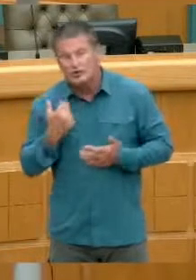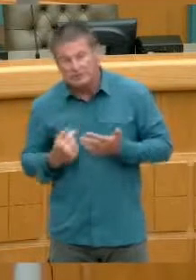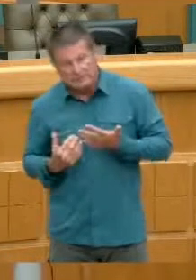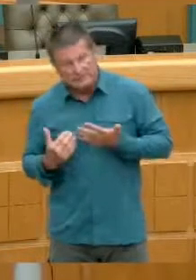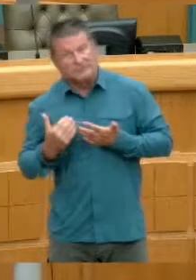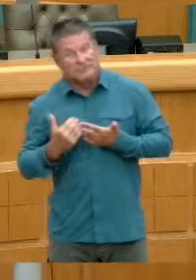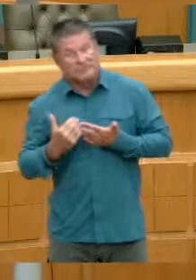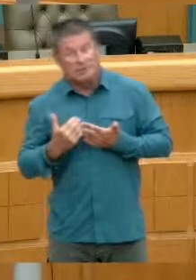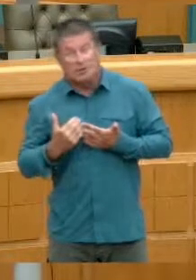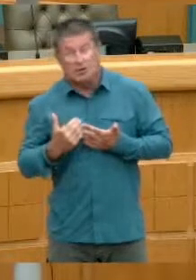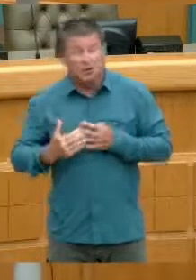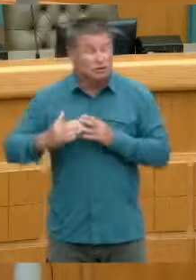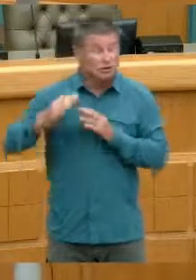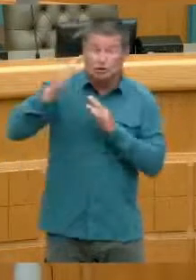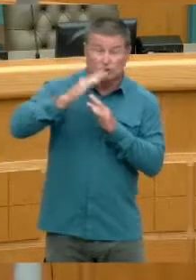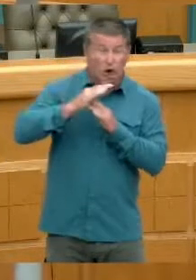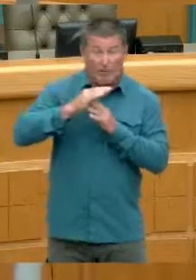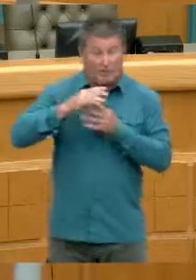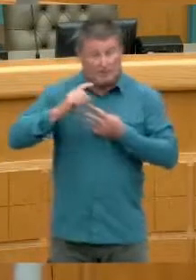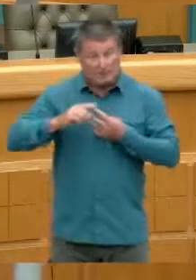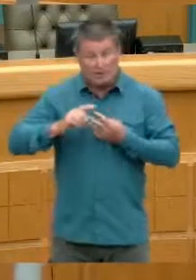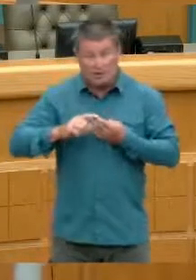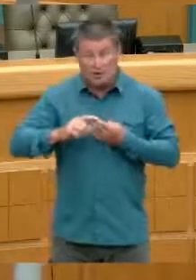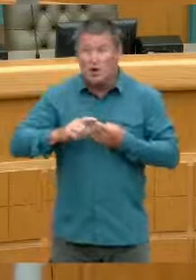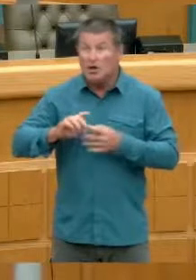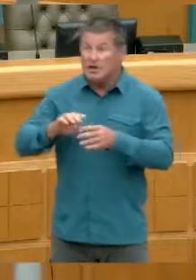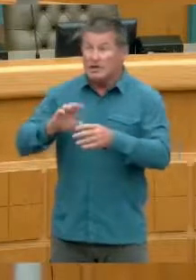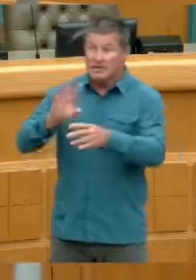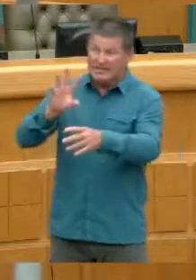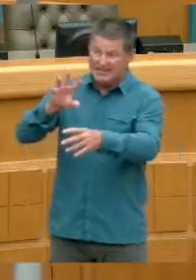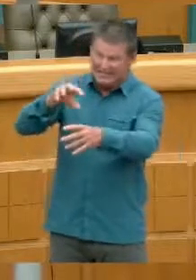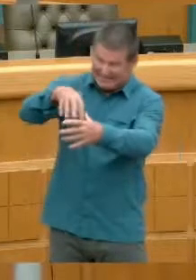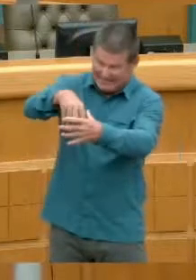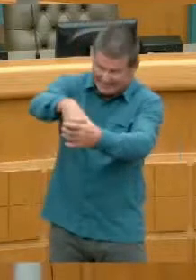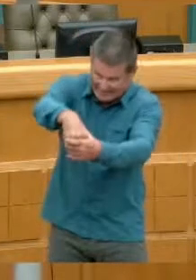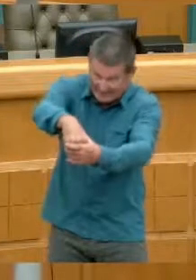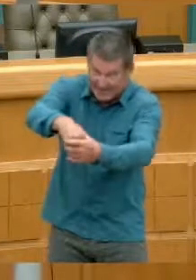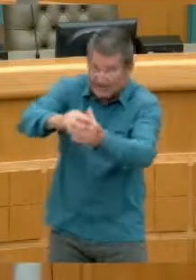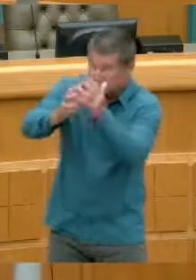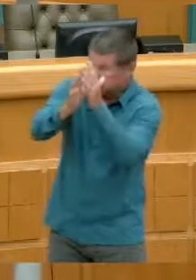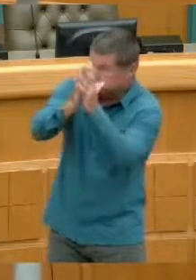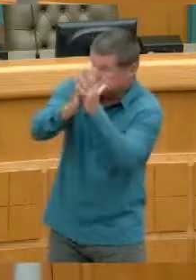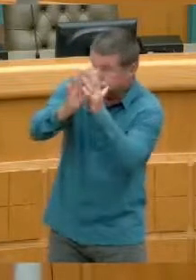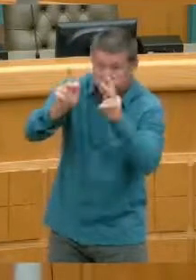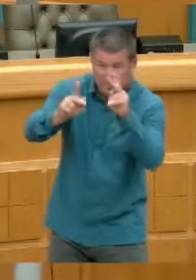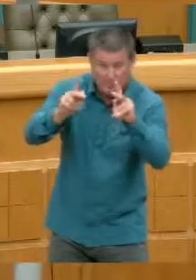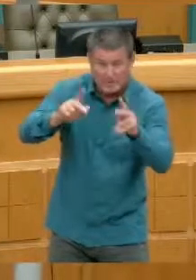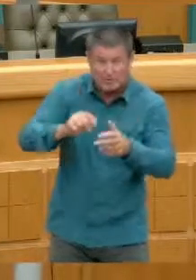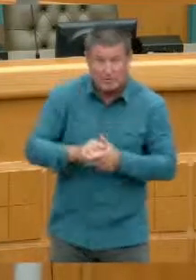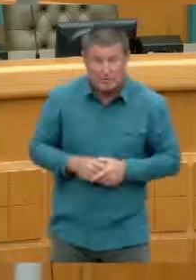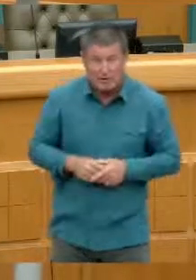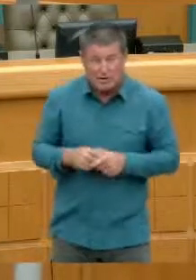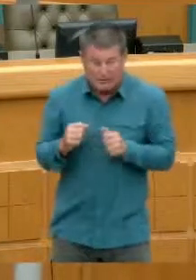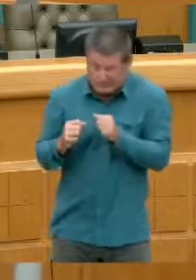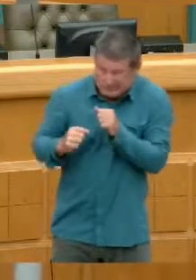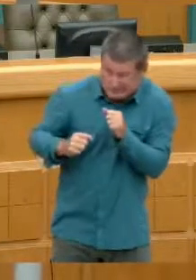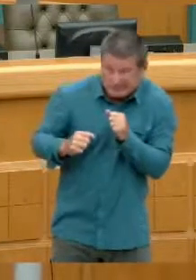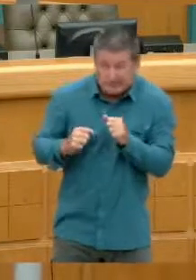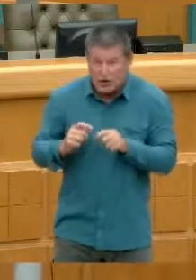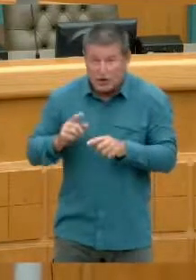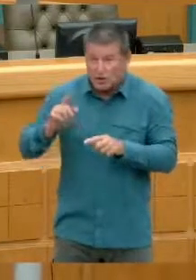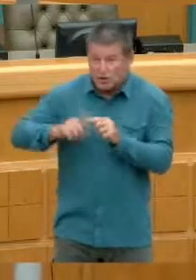COVID-19. And then the highest risk is going to be when you're indoors and you're having a social gathering. So it's close, tight, you can't do